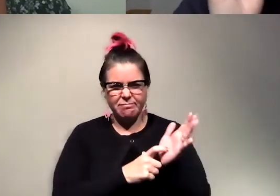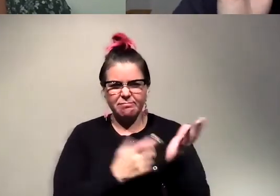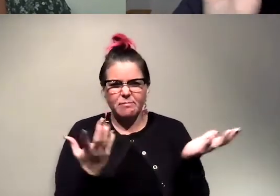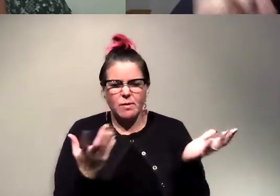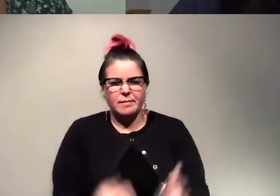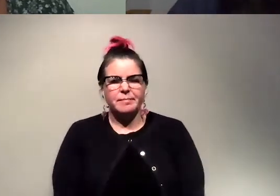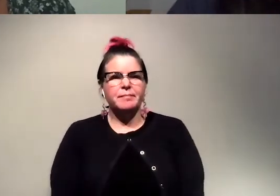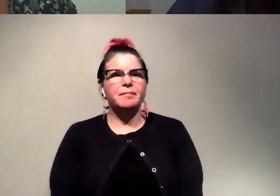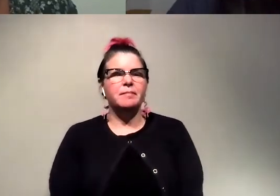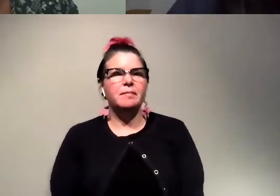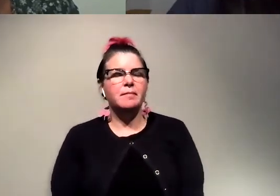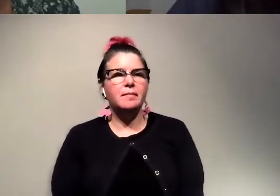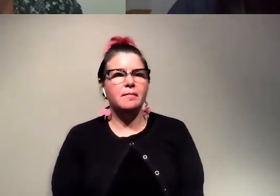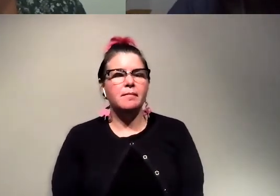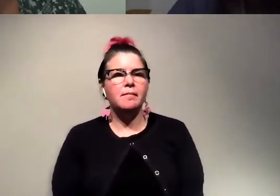field?